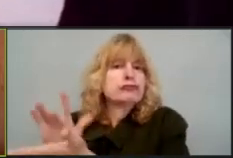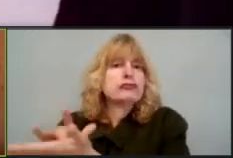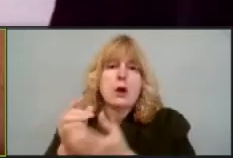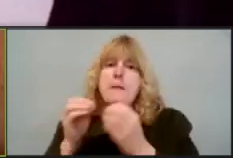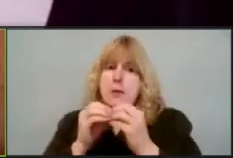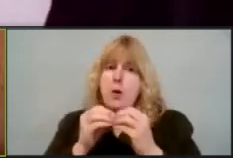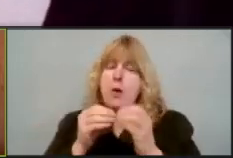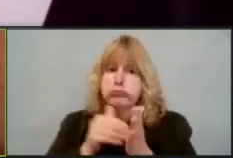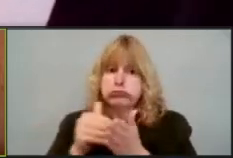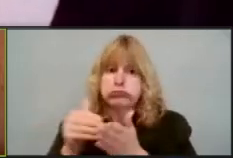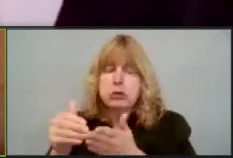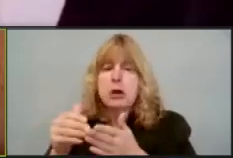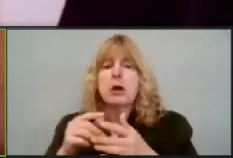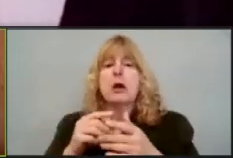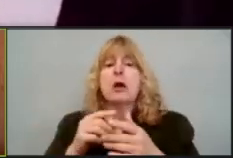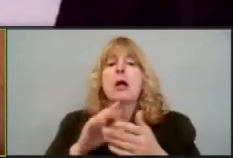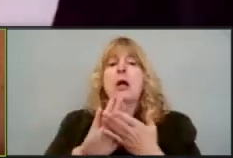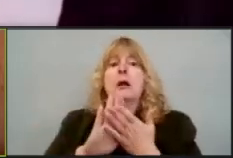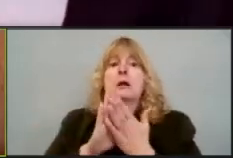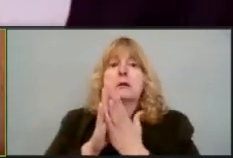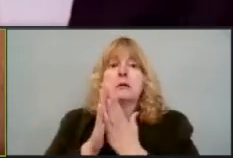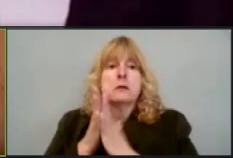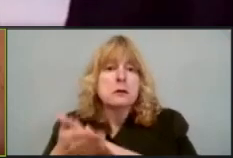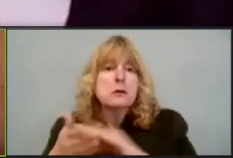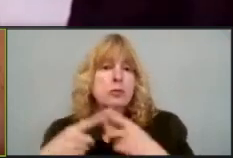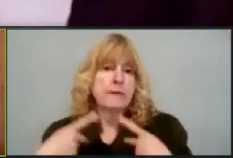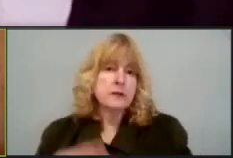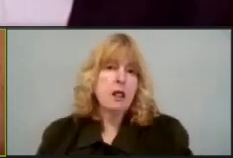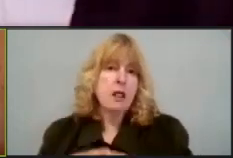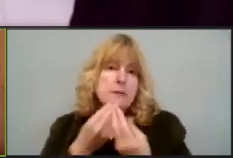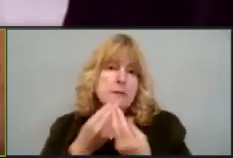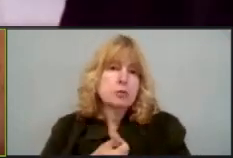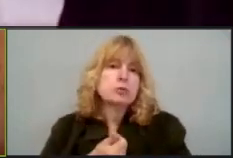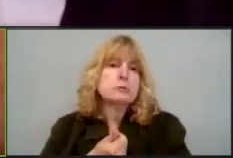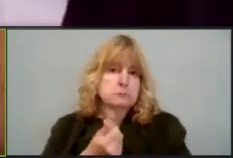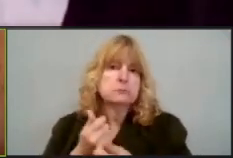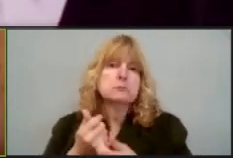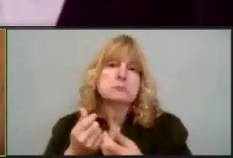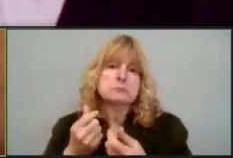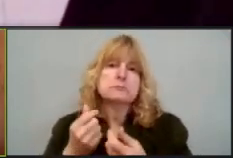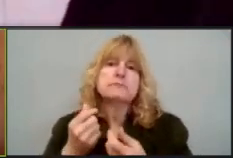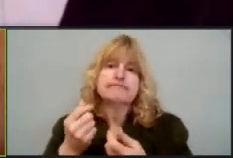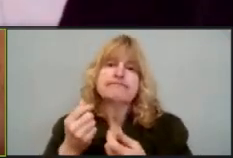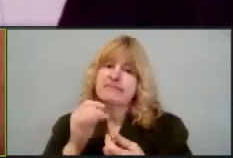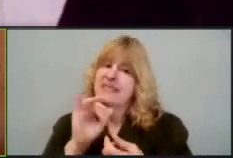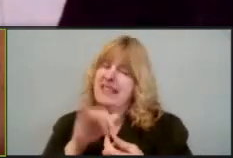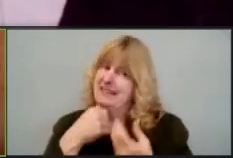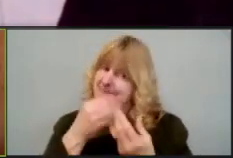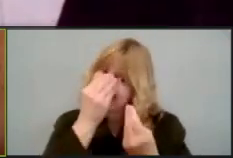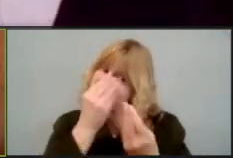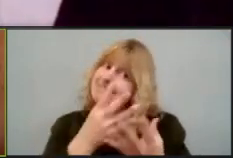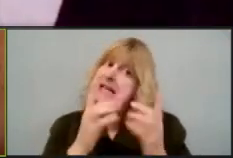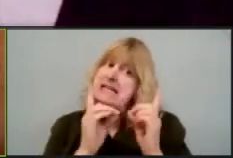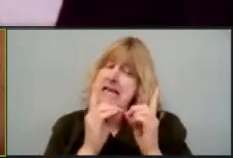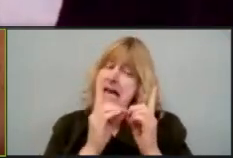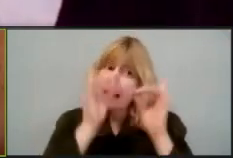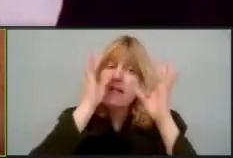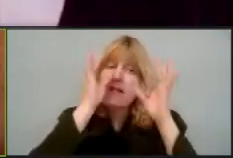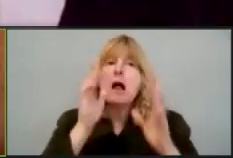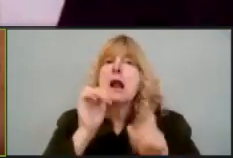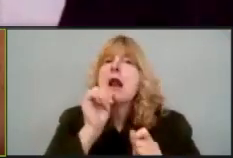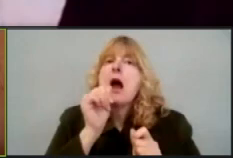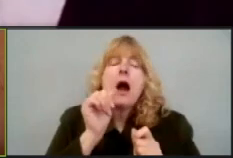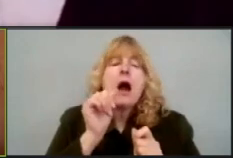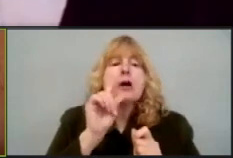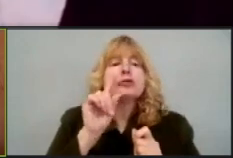eventually escalating to the physical abuse. So I want to just kind of let everyone know that dating violence doesn't look just like how we think it